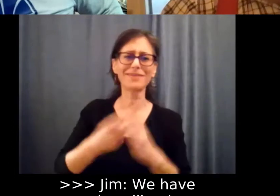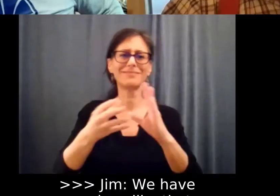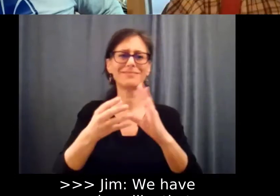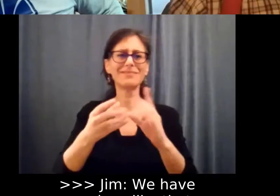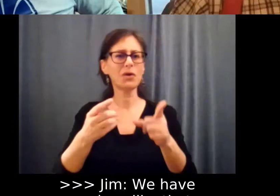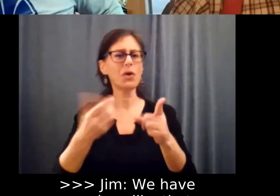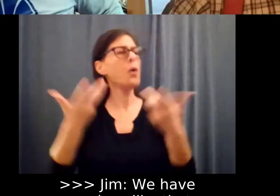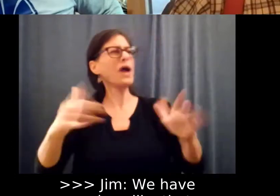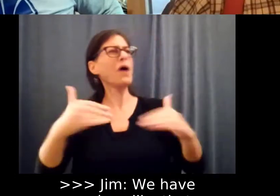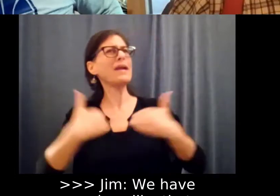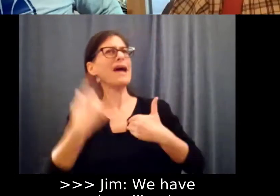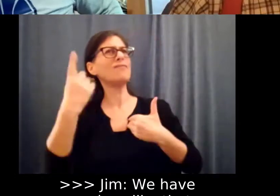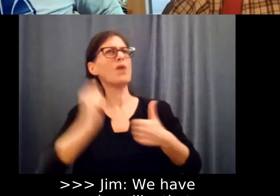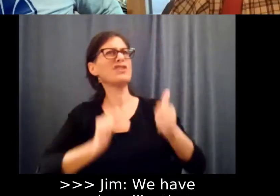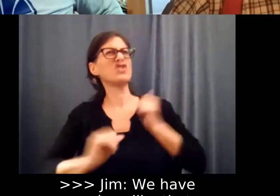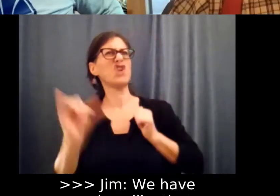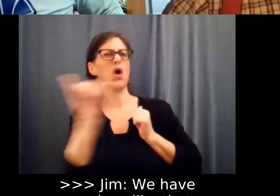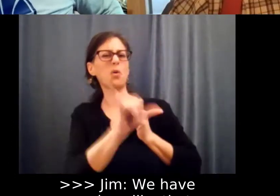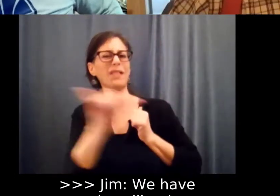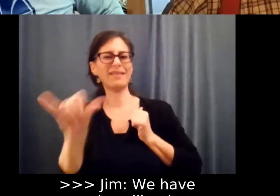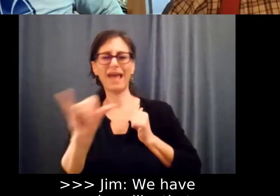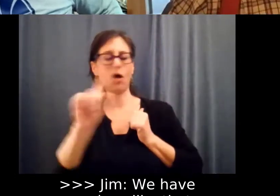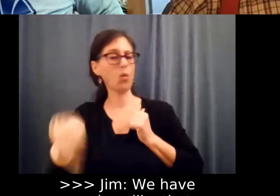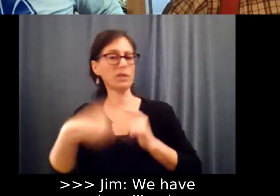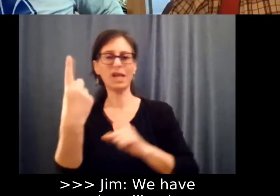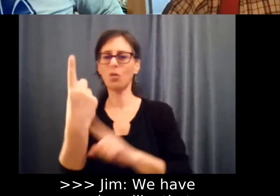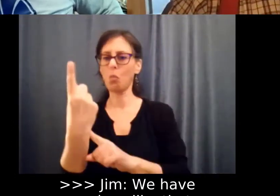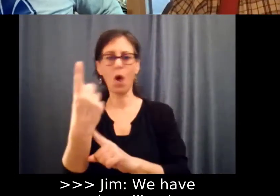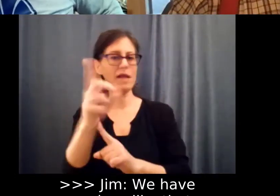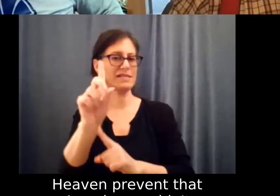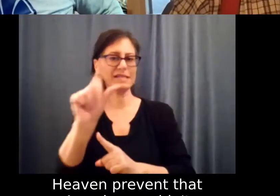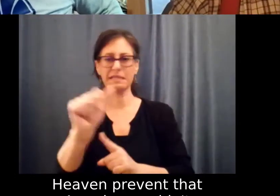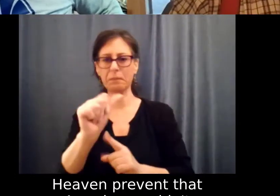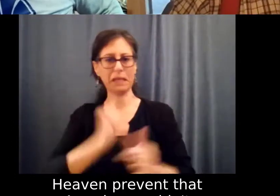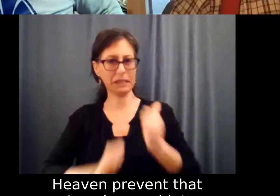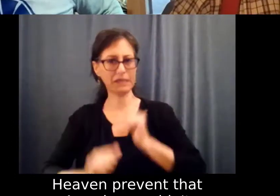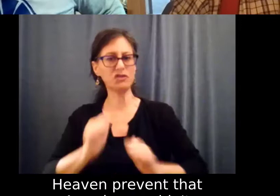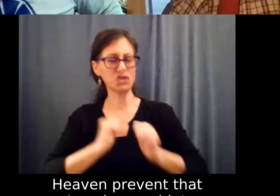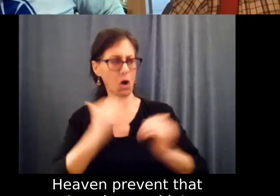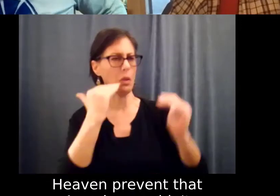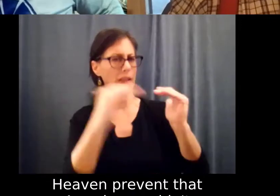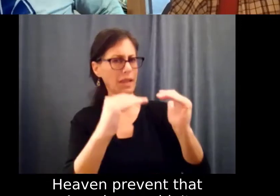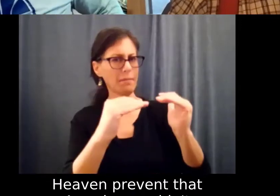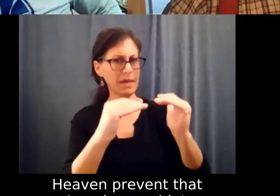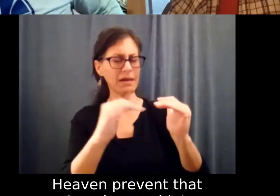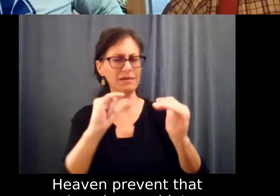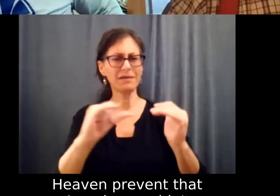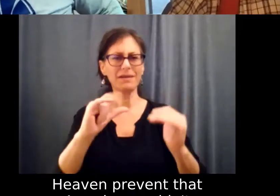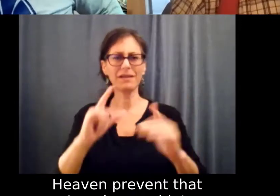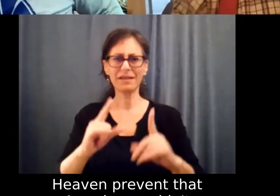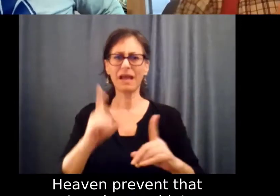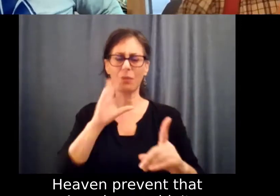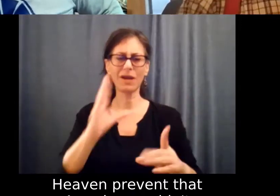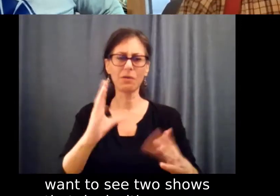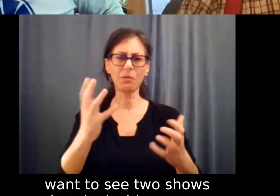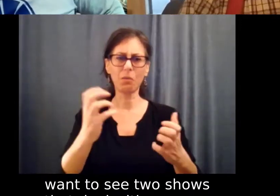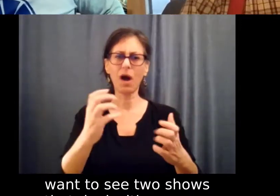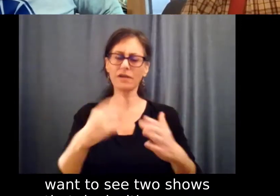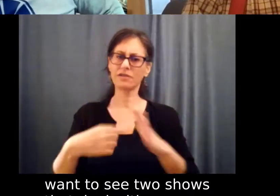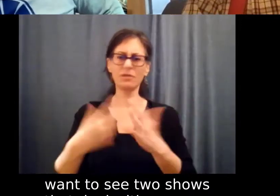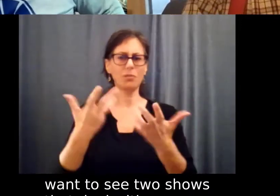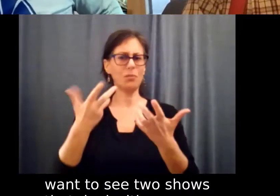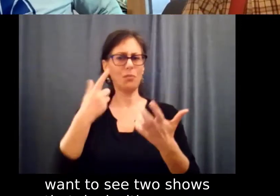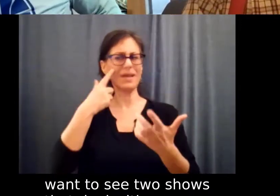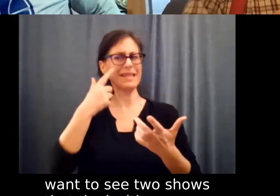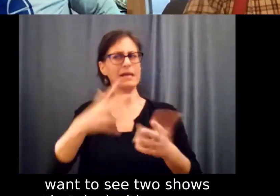have one show like that, so there can only be like one disability show, right? Exactly. Heaven forbid that America wouldn't want